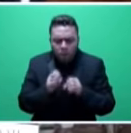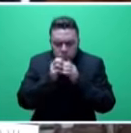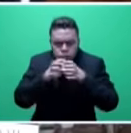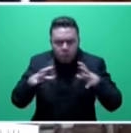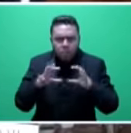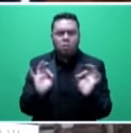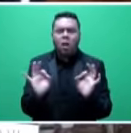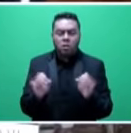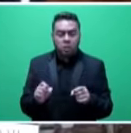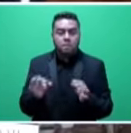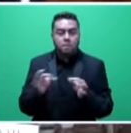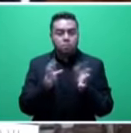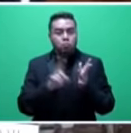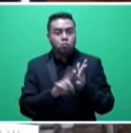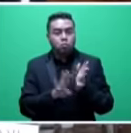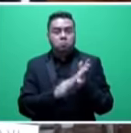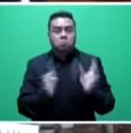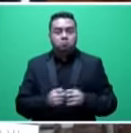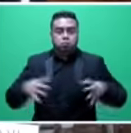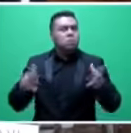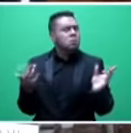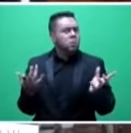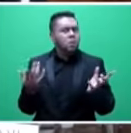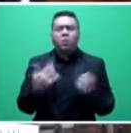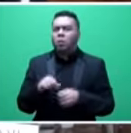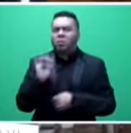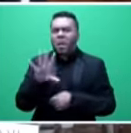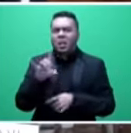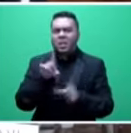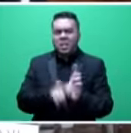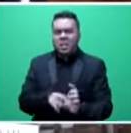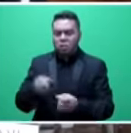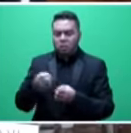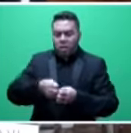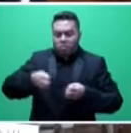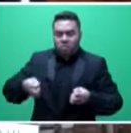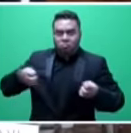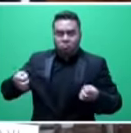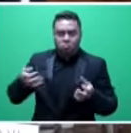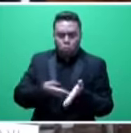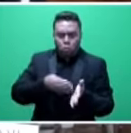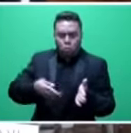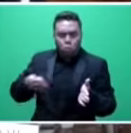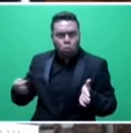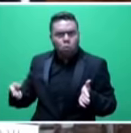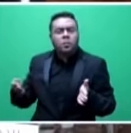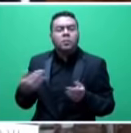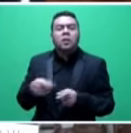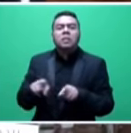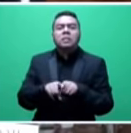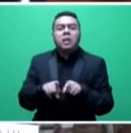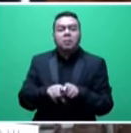boom that has carried our economy through 10 years of expansion and will go down in history as a decade